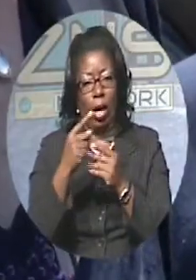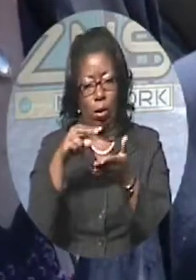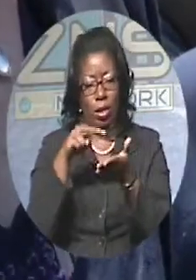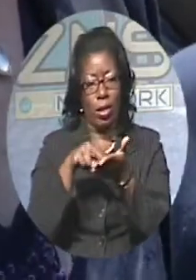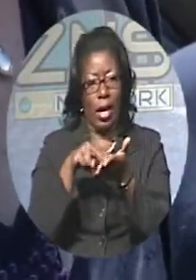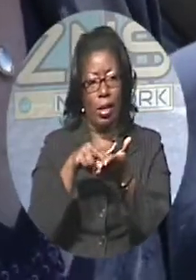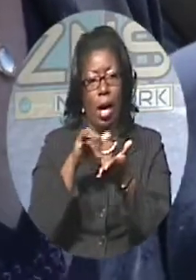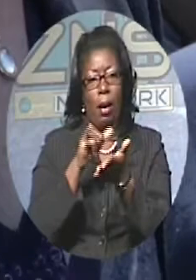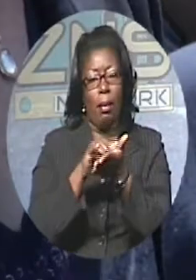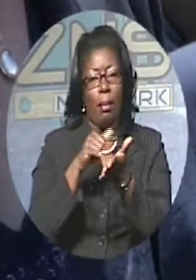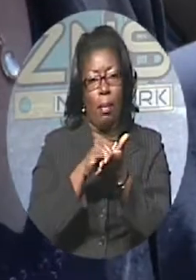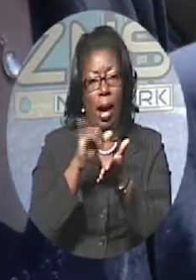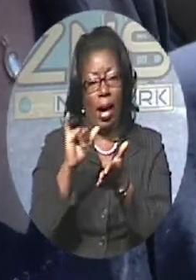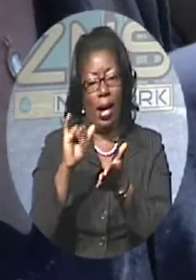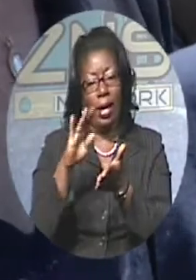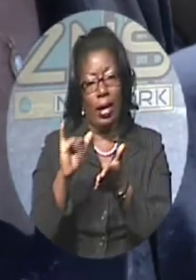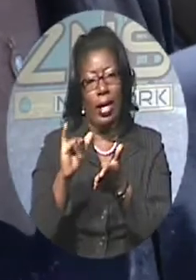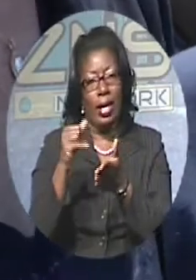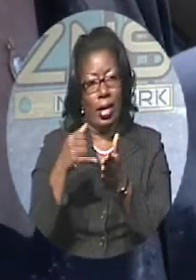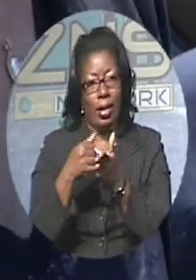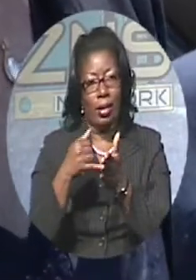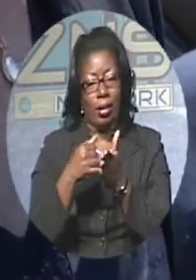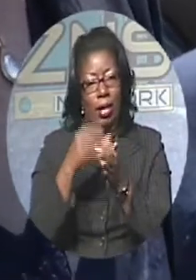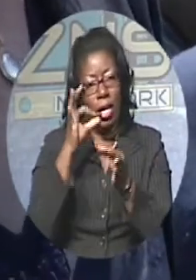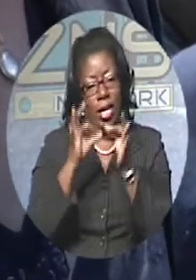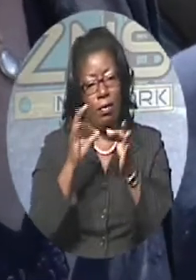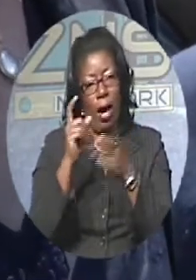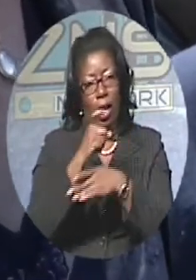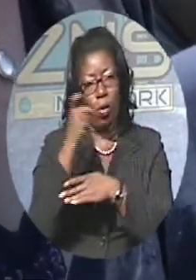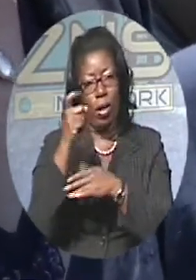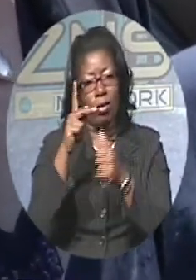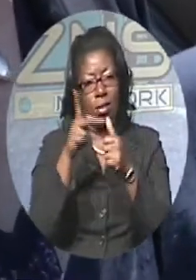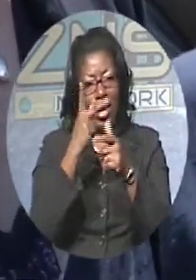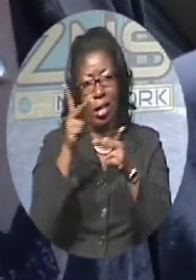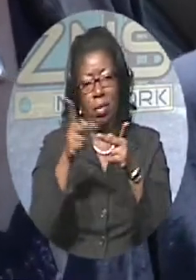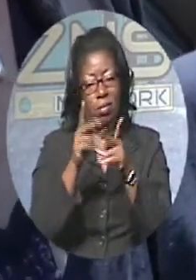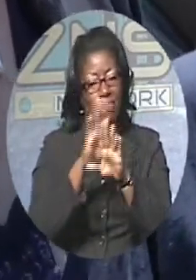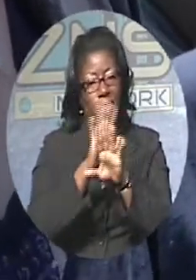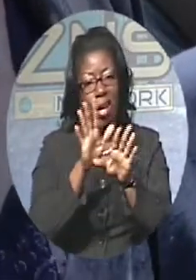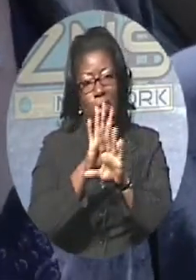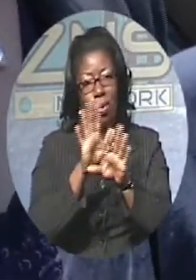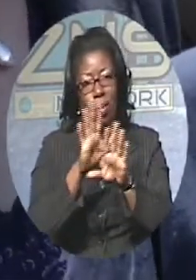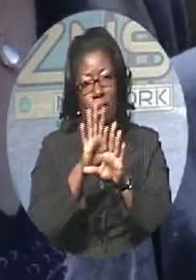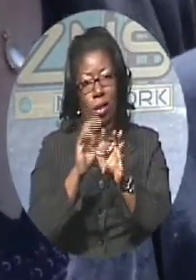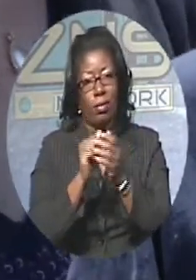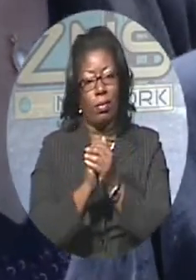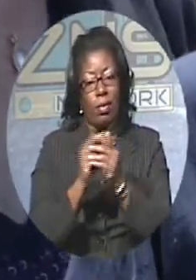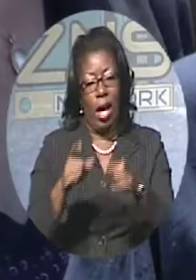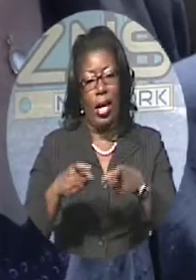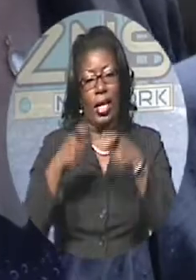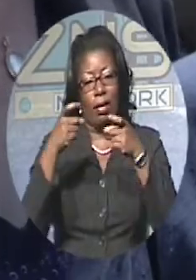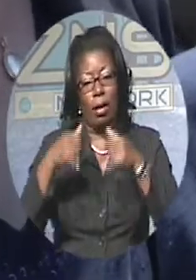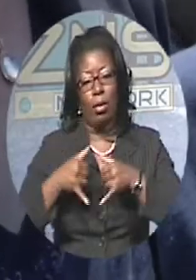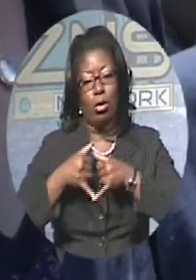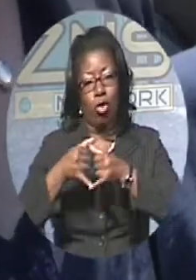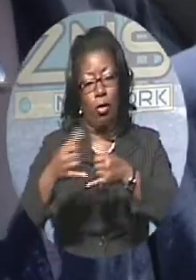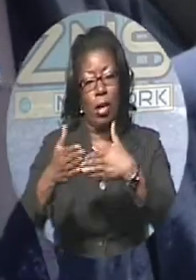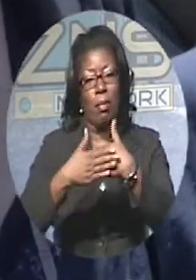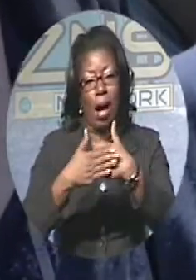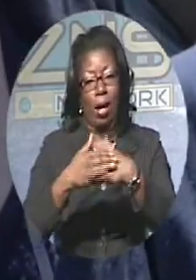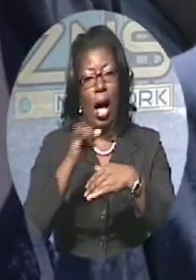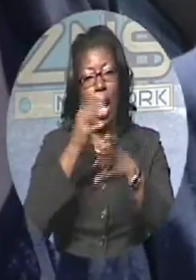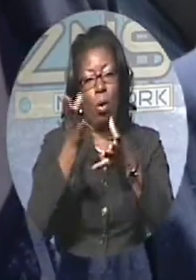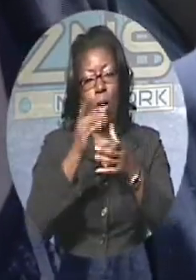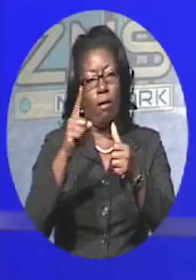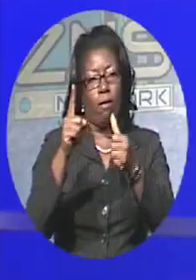by it. If I win a second, I ain't want it. I'm going to give them the trophy back. I won first,